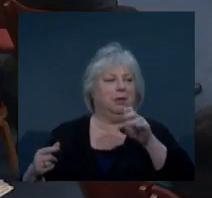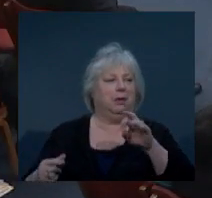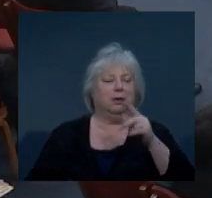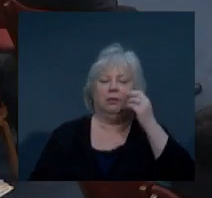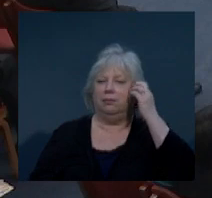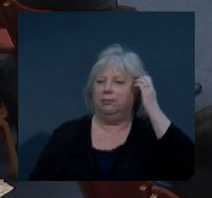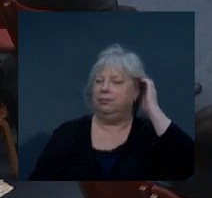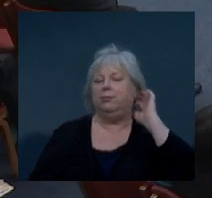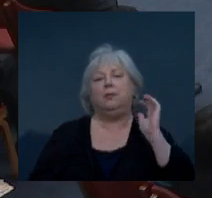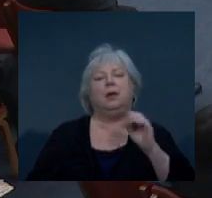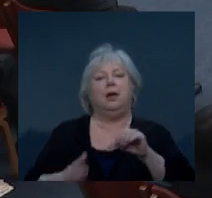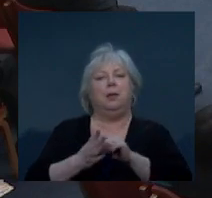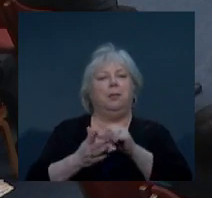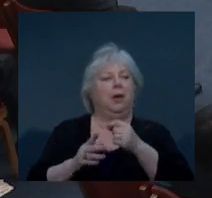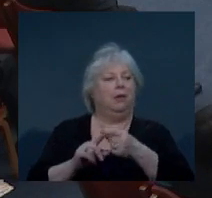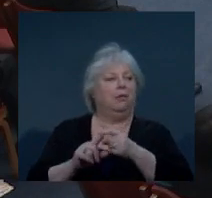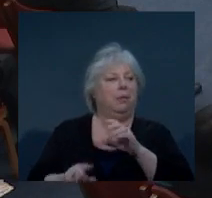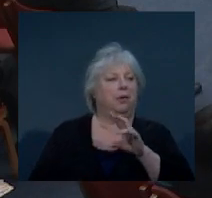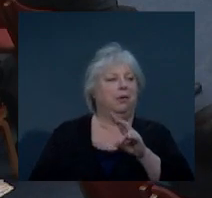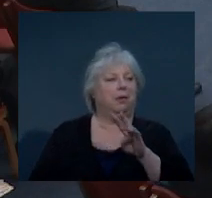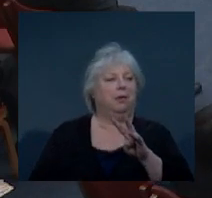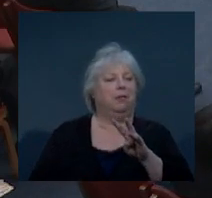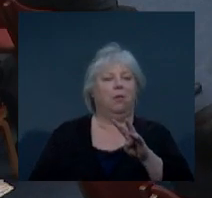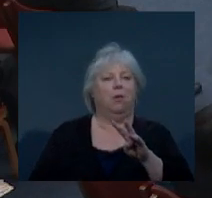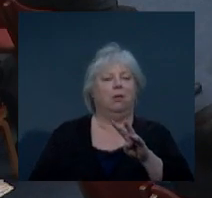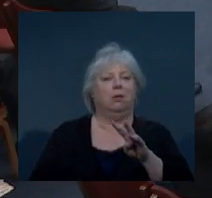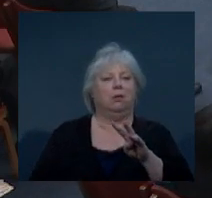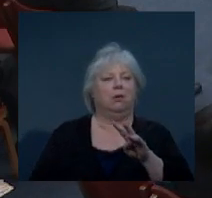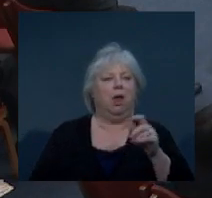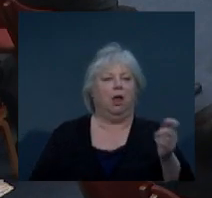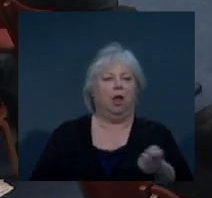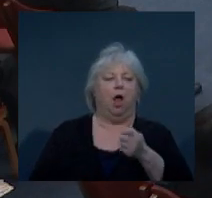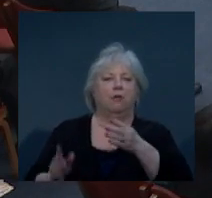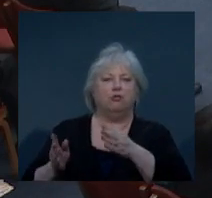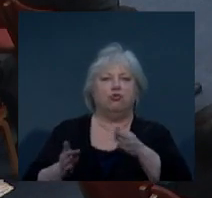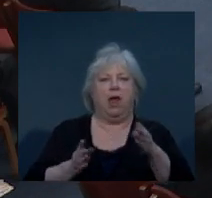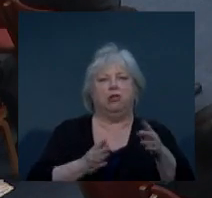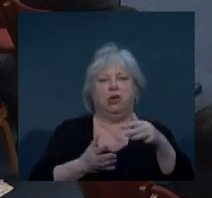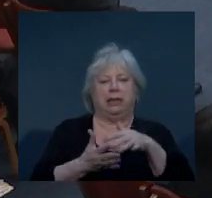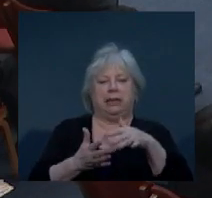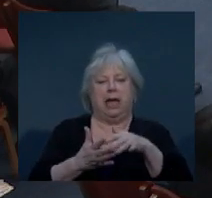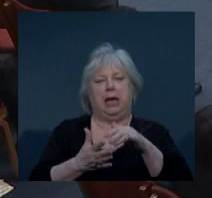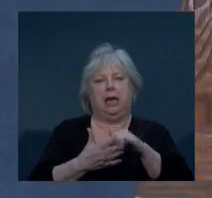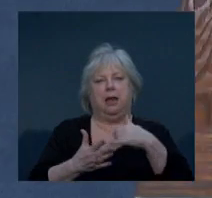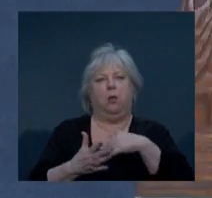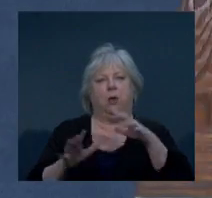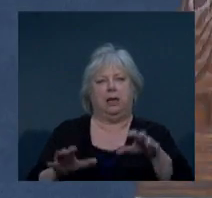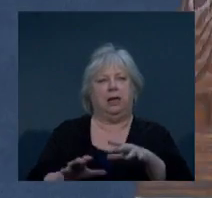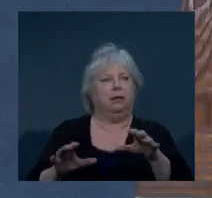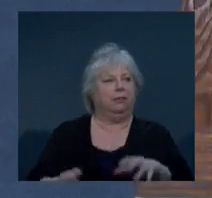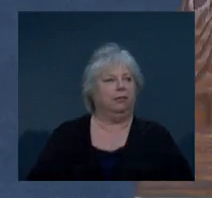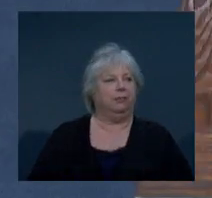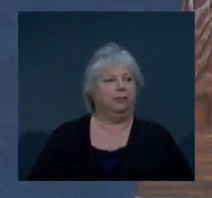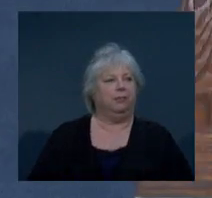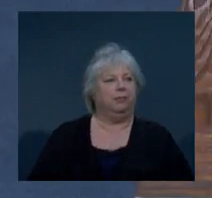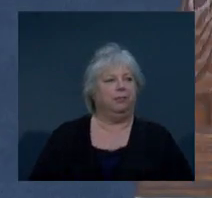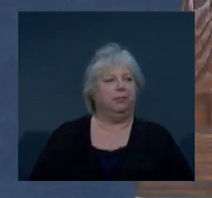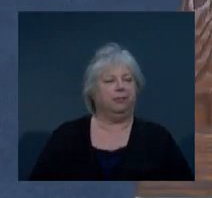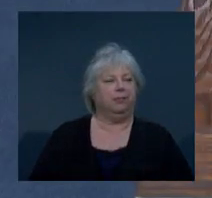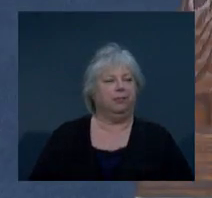Page from that 74-page golf strategy study that we had done.